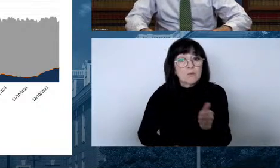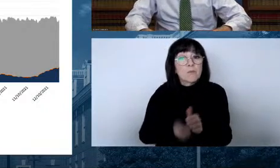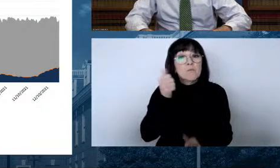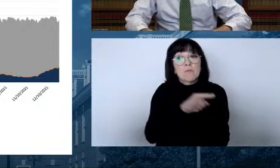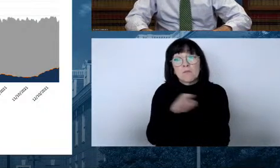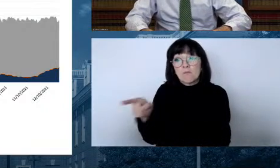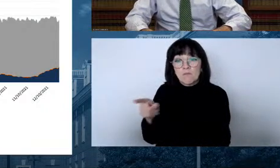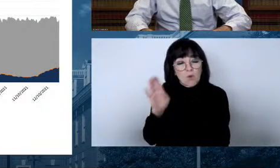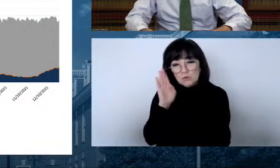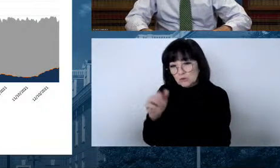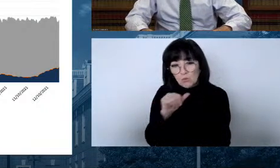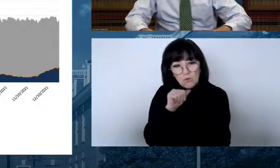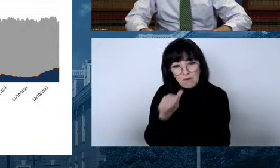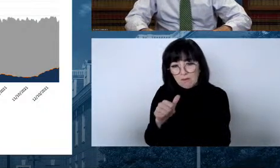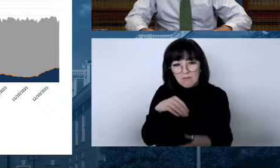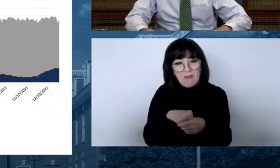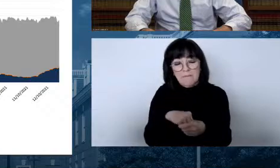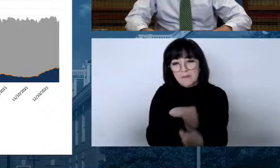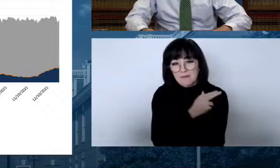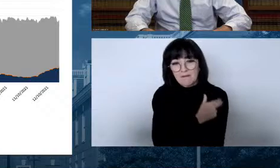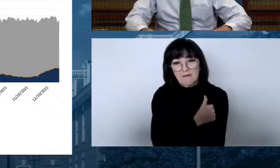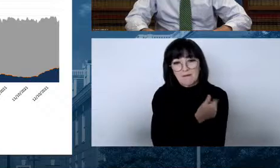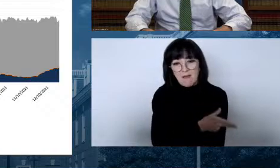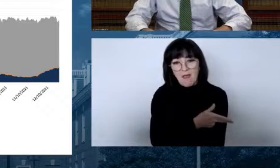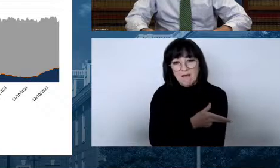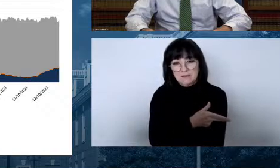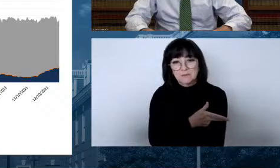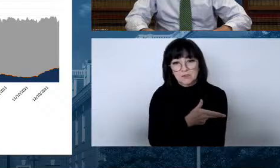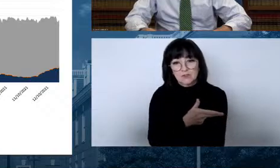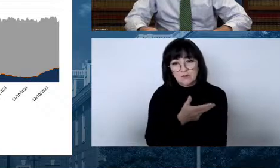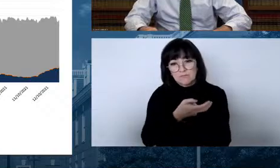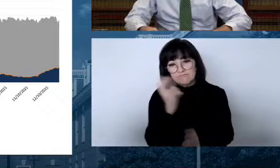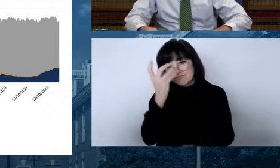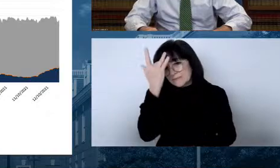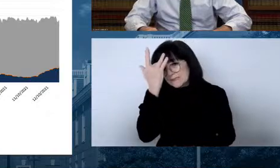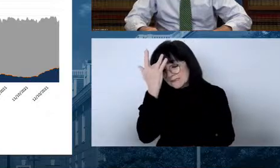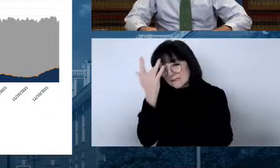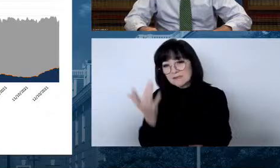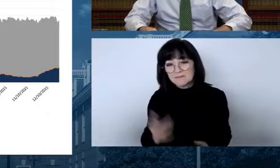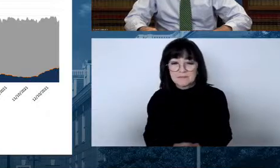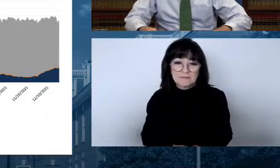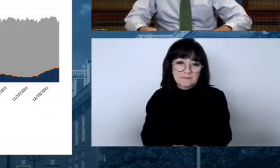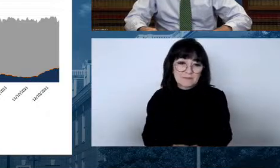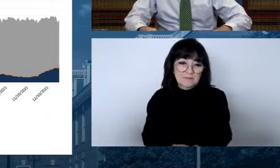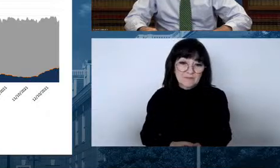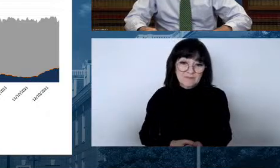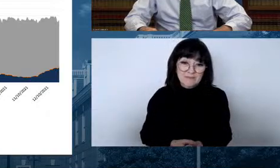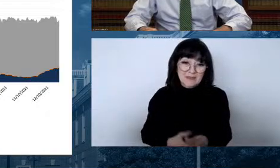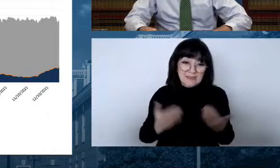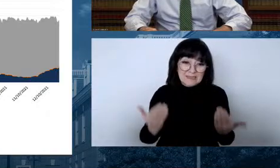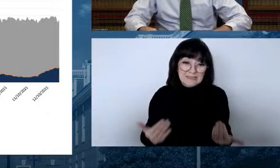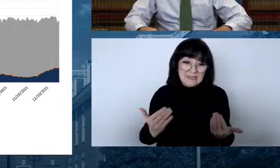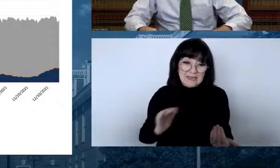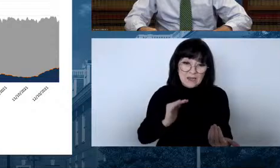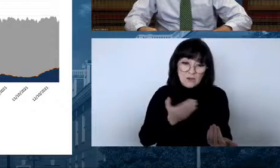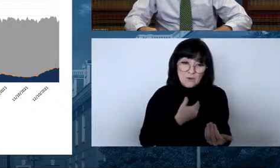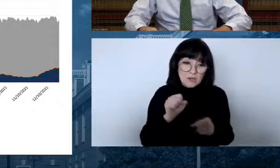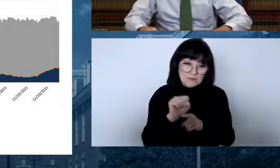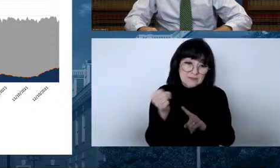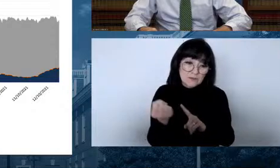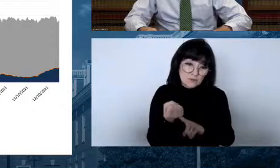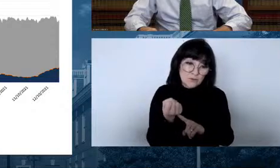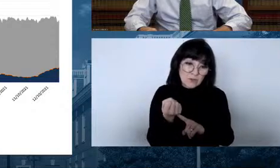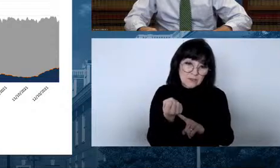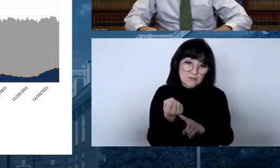your way to the hospital. And that's a fundamental message today. This situation that we're seeing at the end